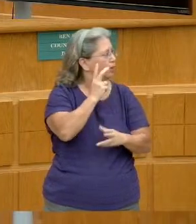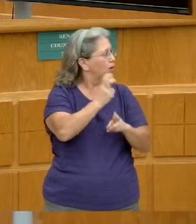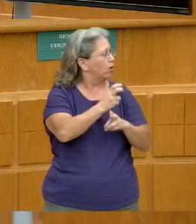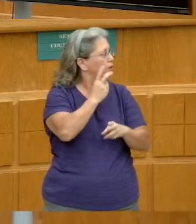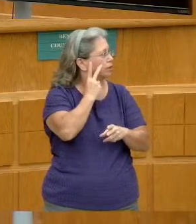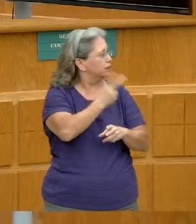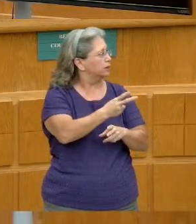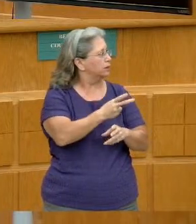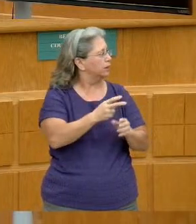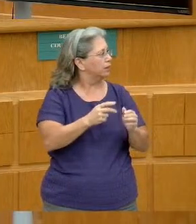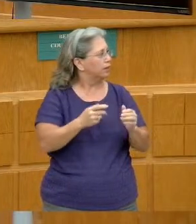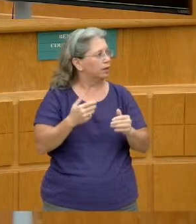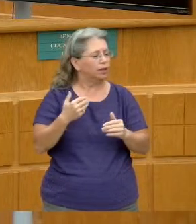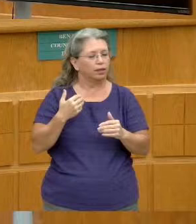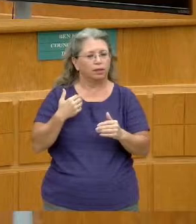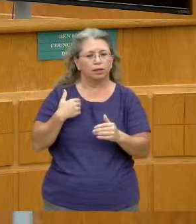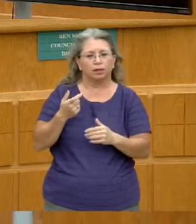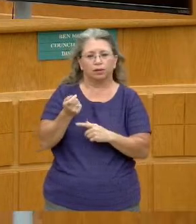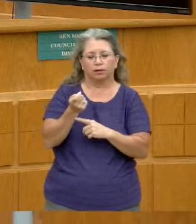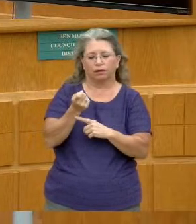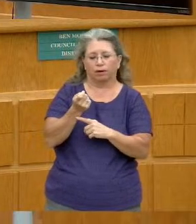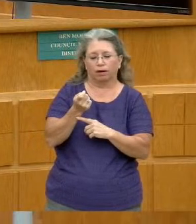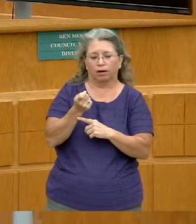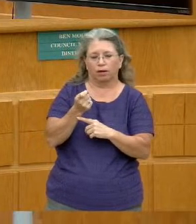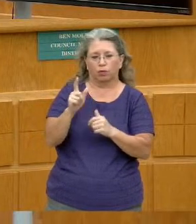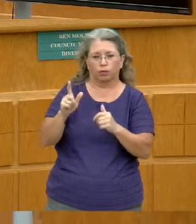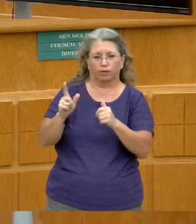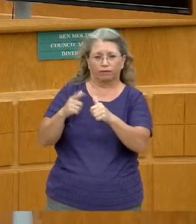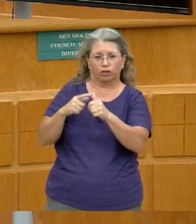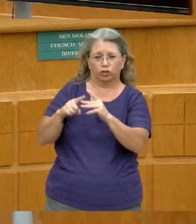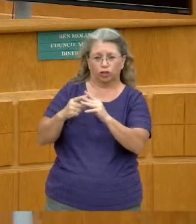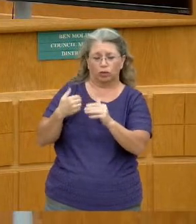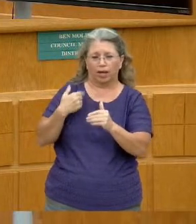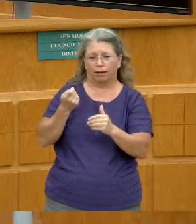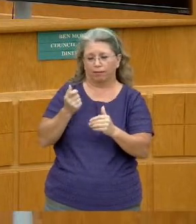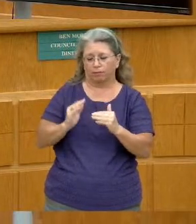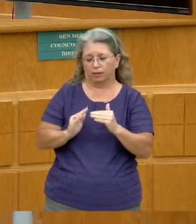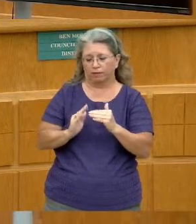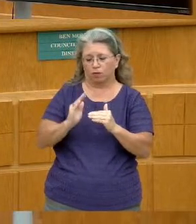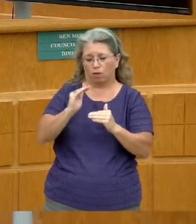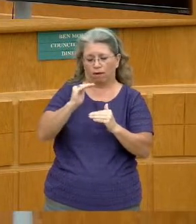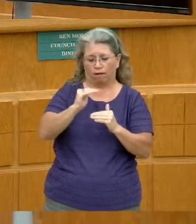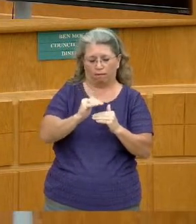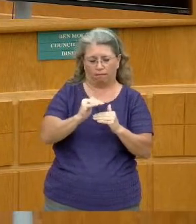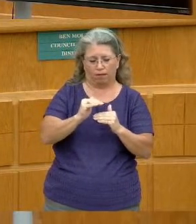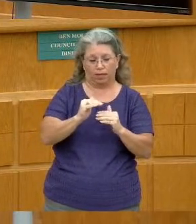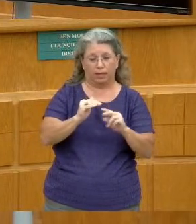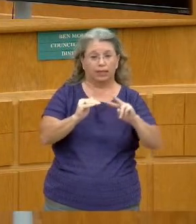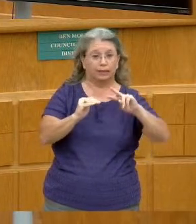here initially when we were first tracking this. Our second wave was here.